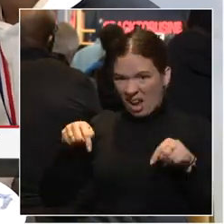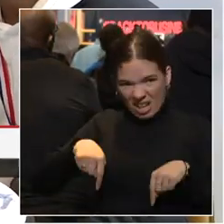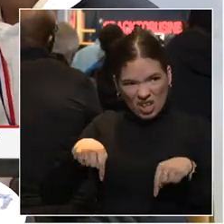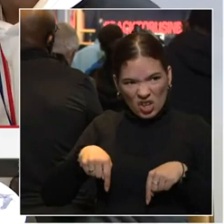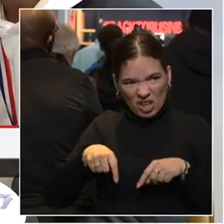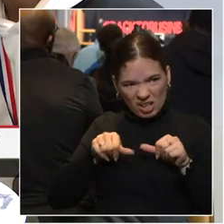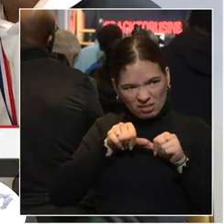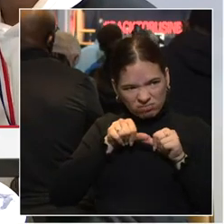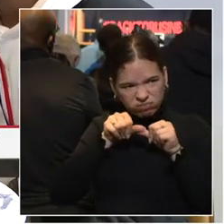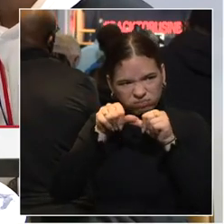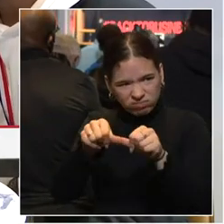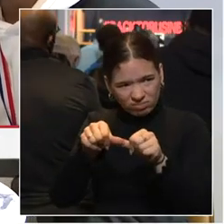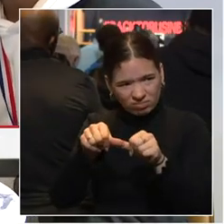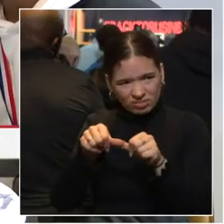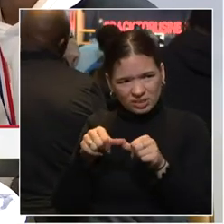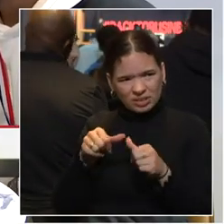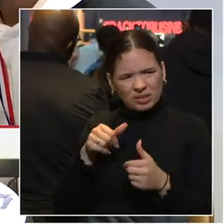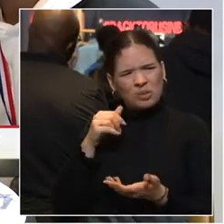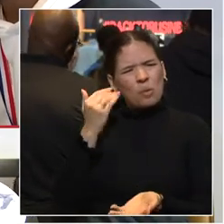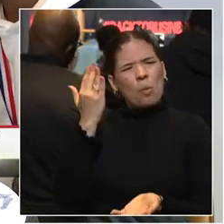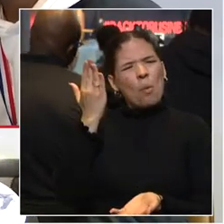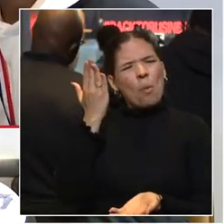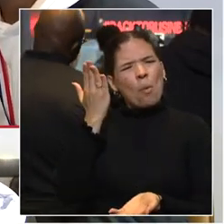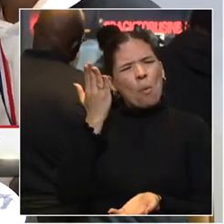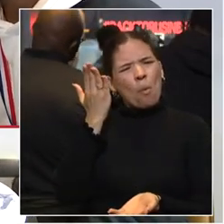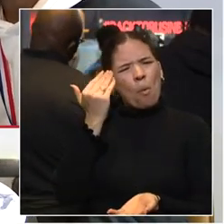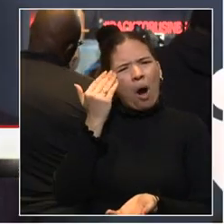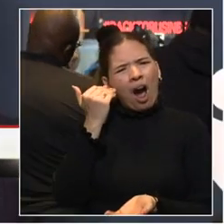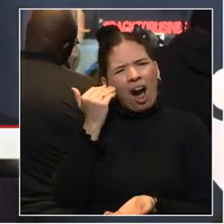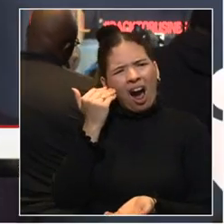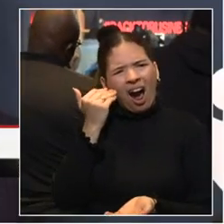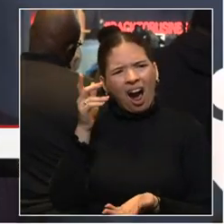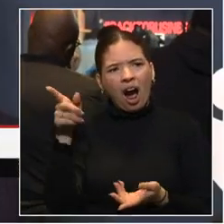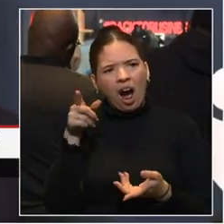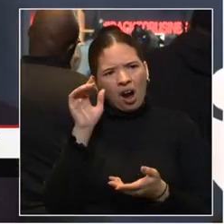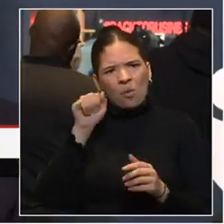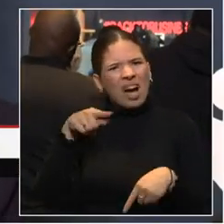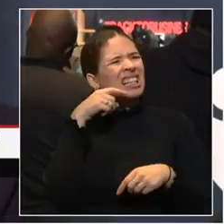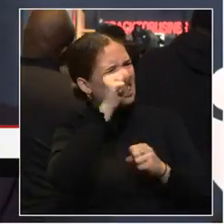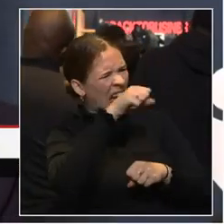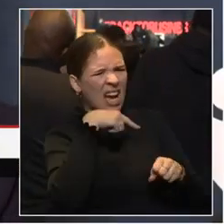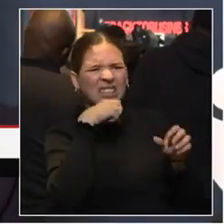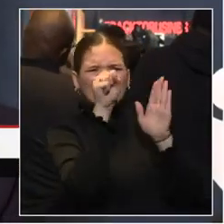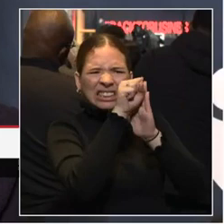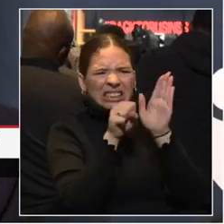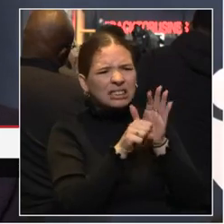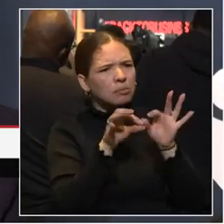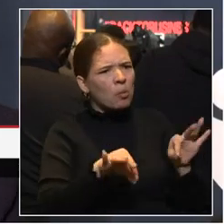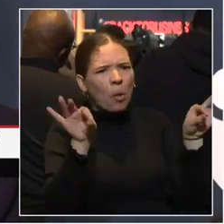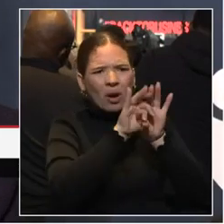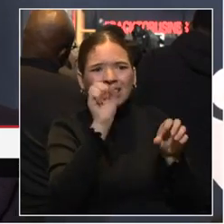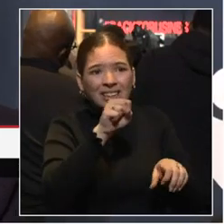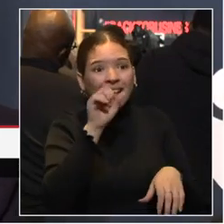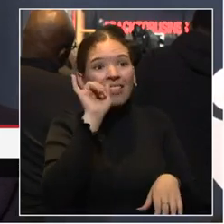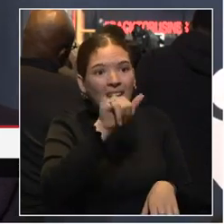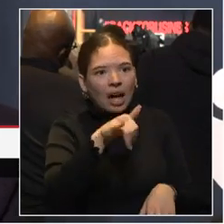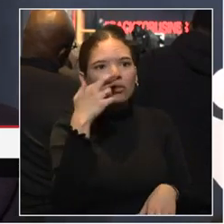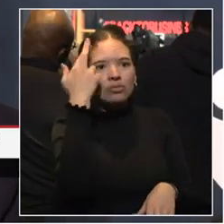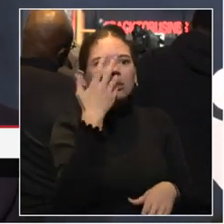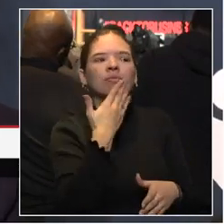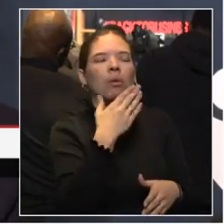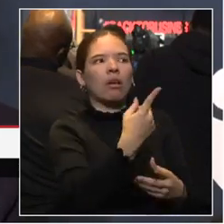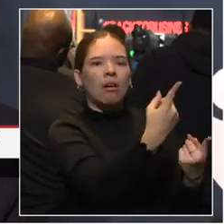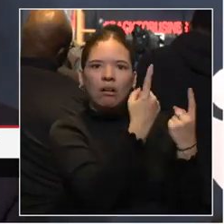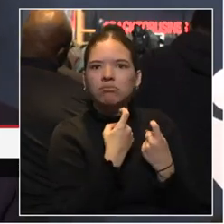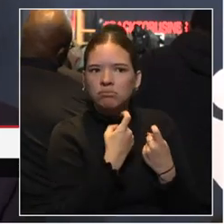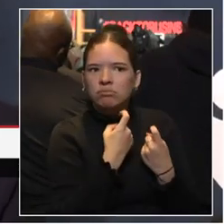why we deserve statehood? Oh yes, among many things. And thank you for that question. And